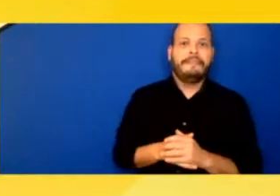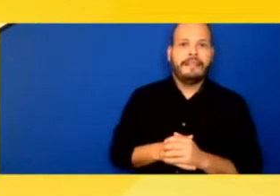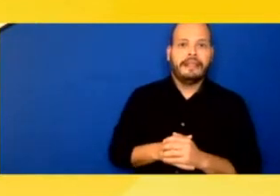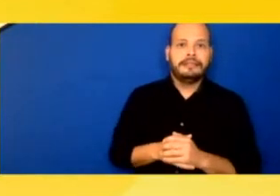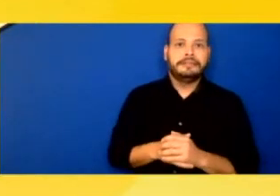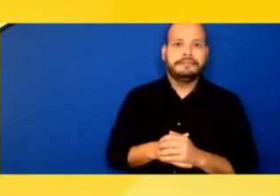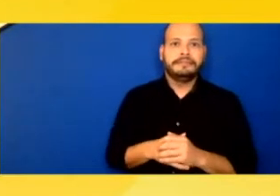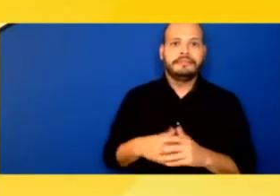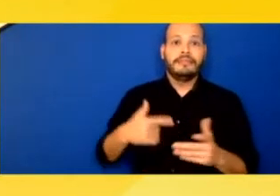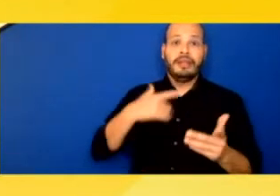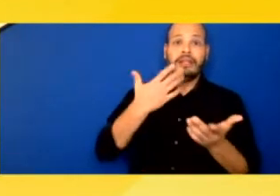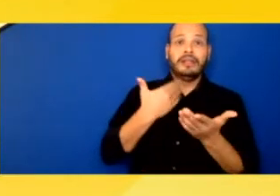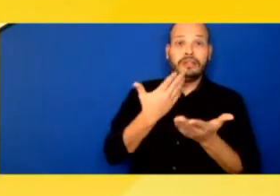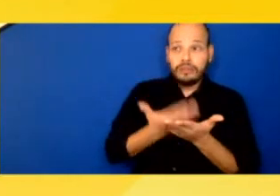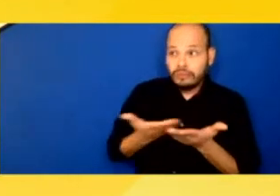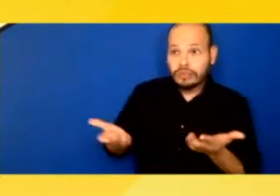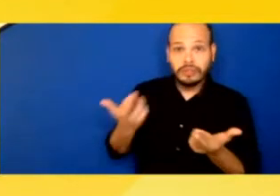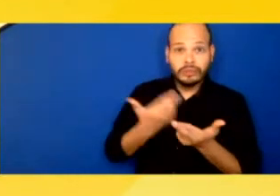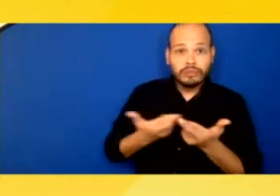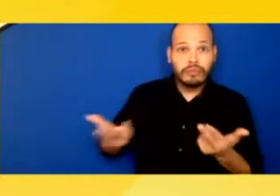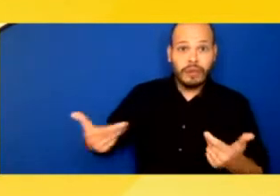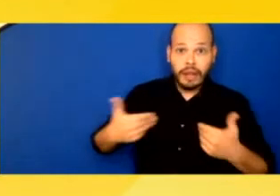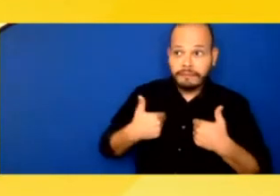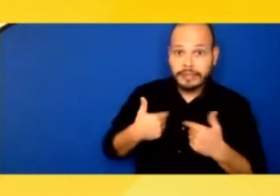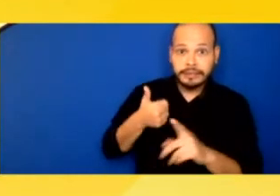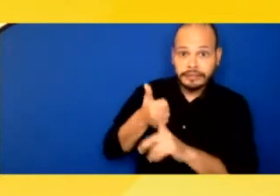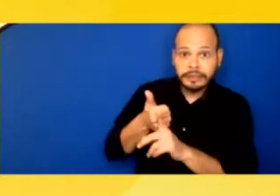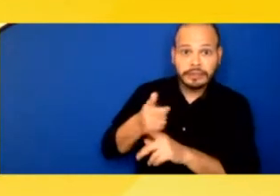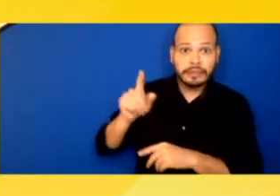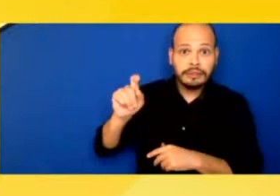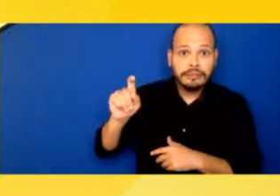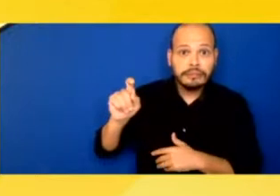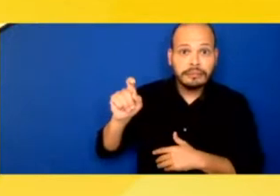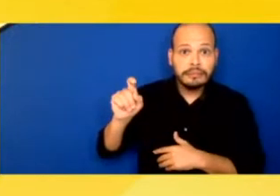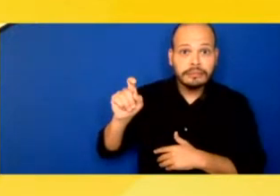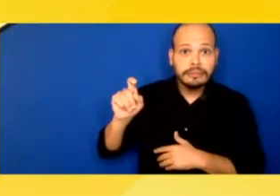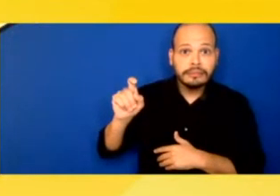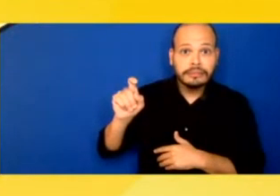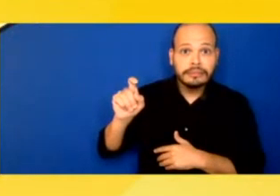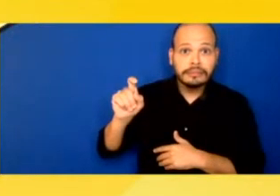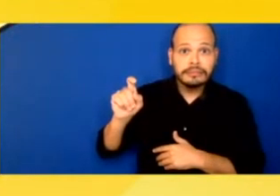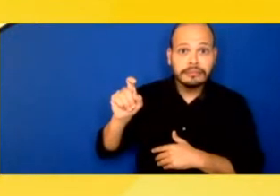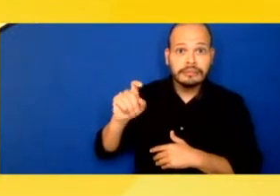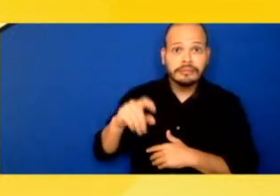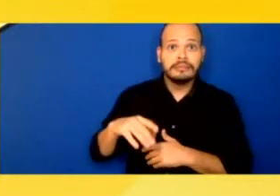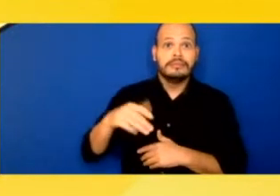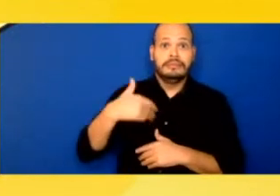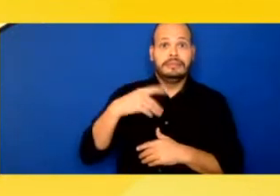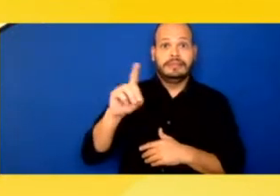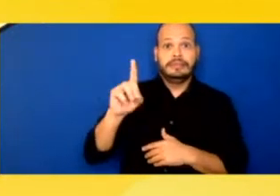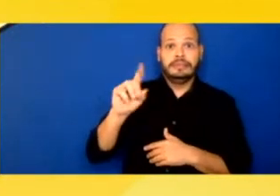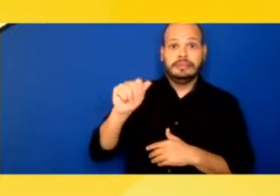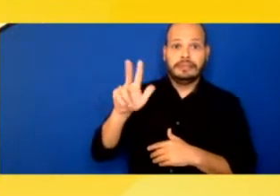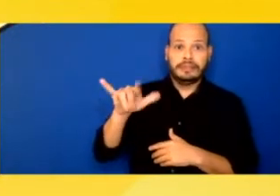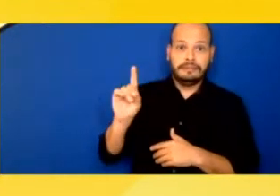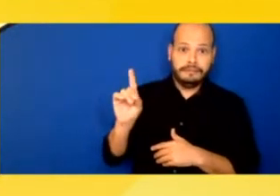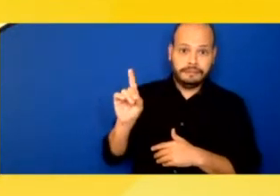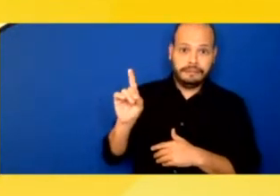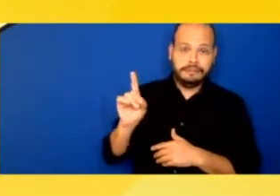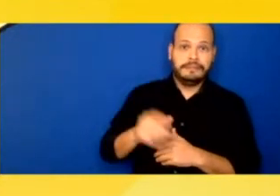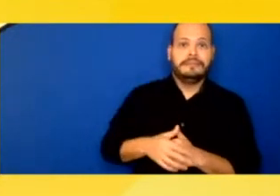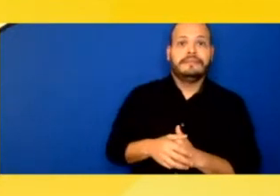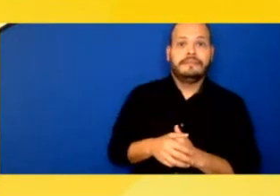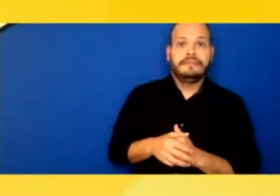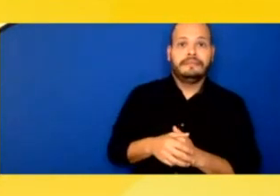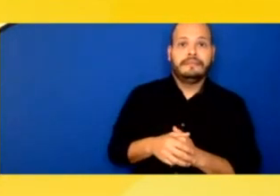won't use but one, but keep 4 more for his cousins. But take 1 5 rocks with you and just throw it. Throw it. That's all I need